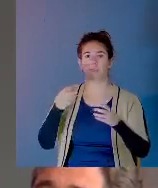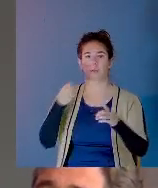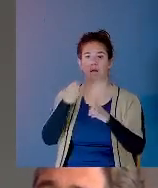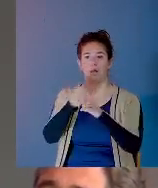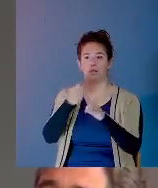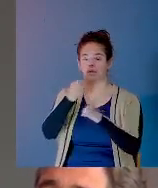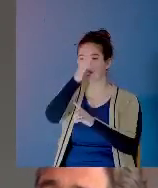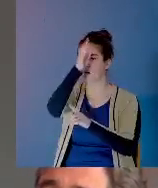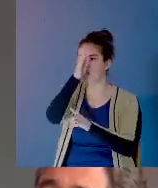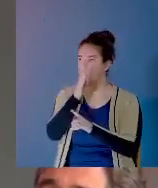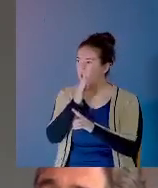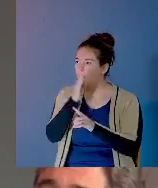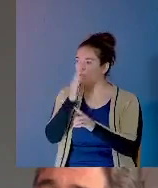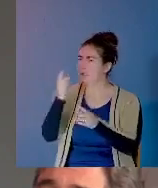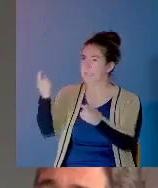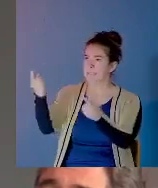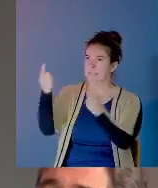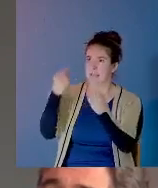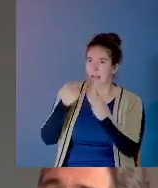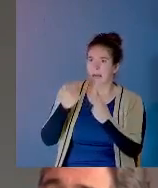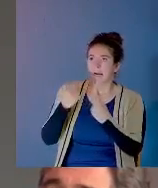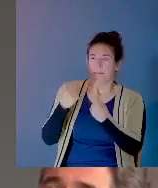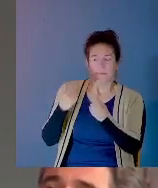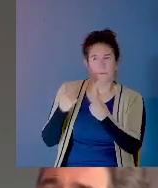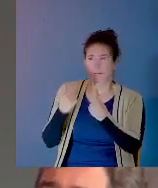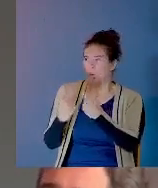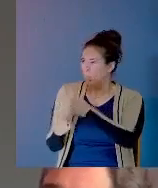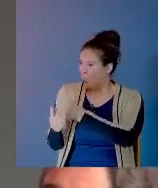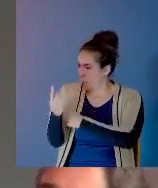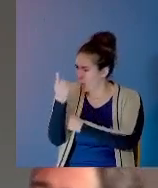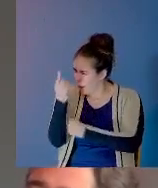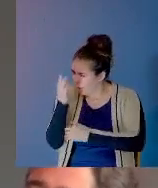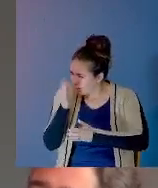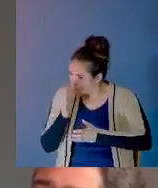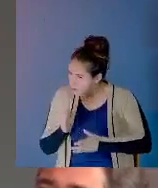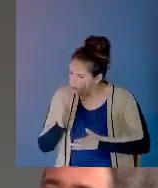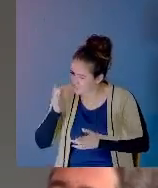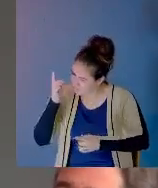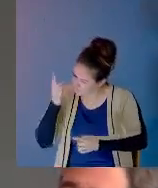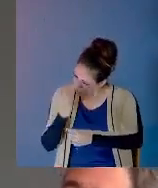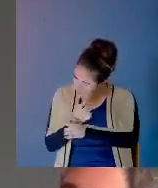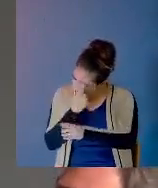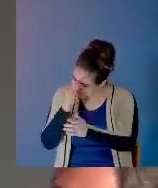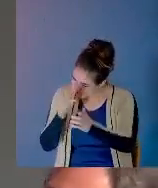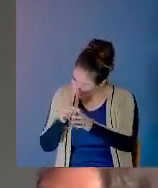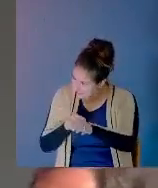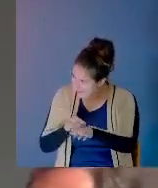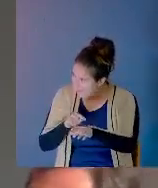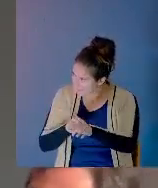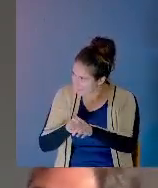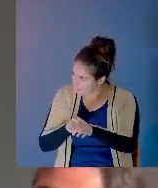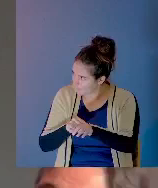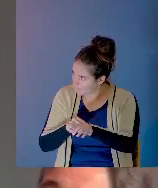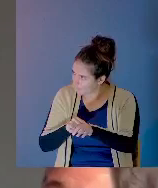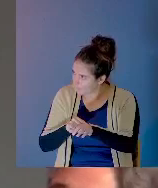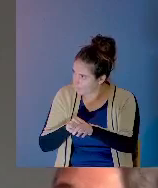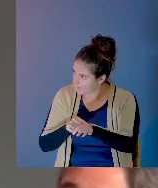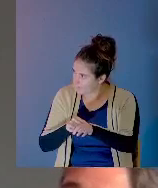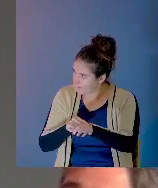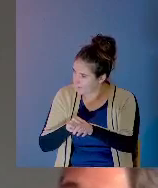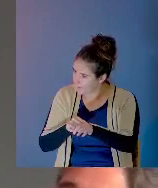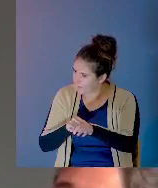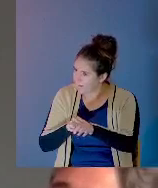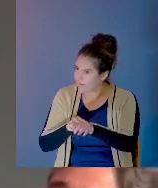just the right time. I'm trying to use my left arm here because you'll find out why in a second. He sent just the right people